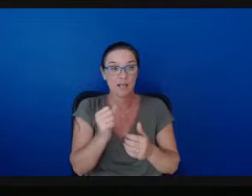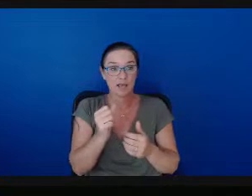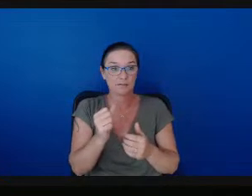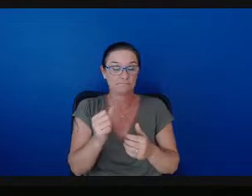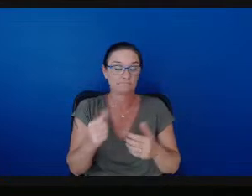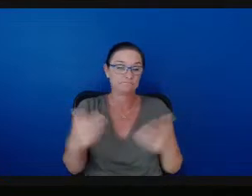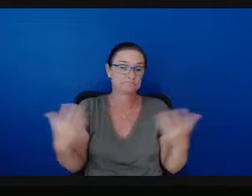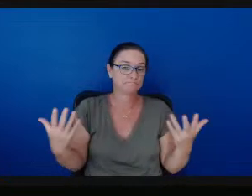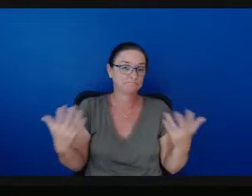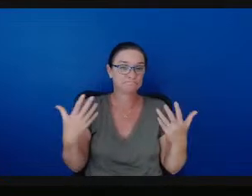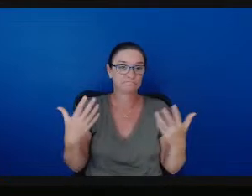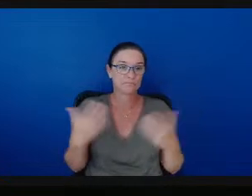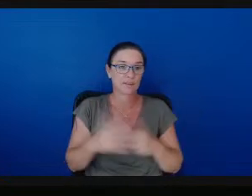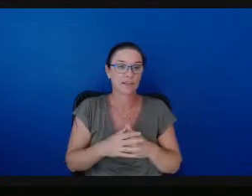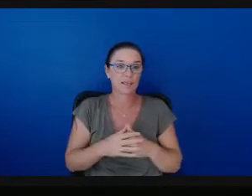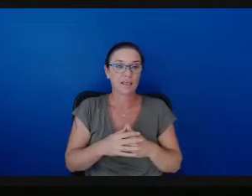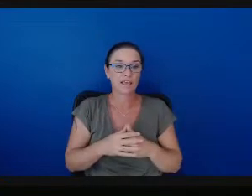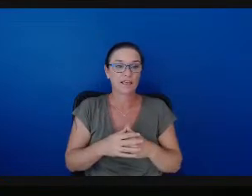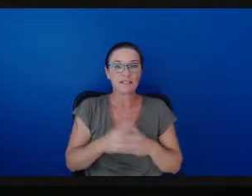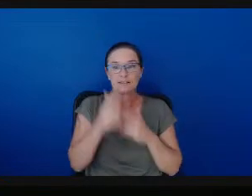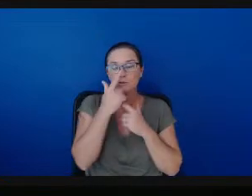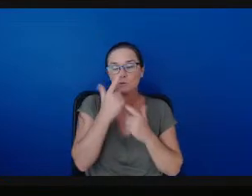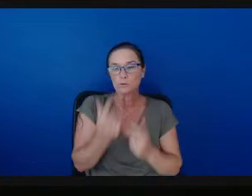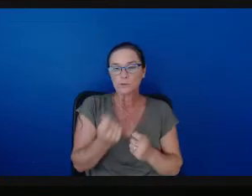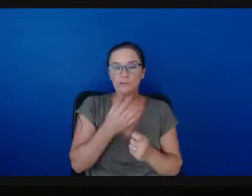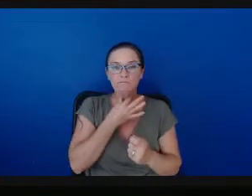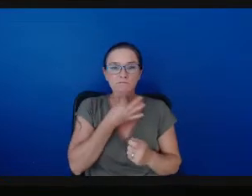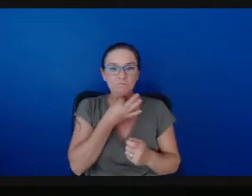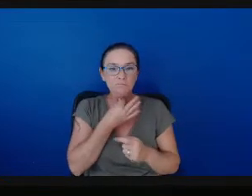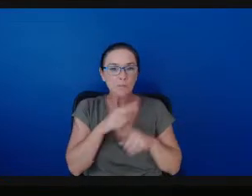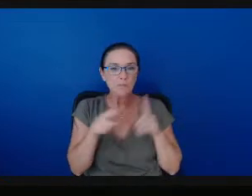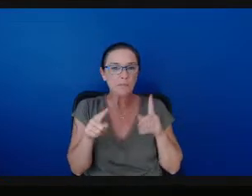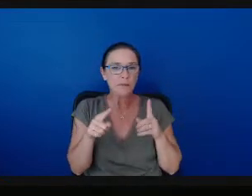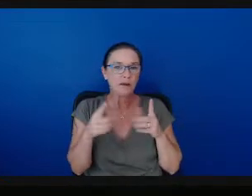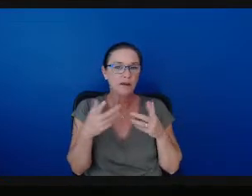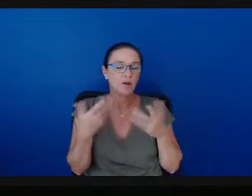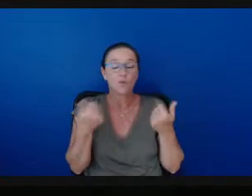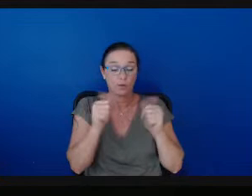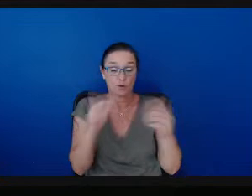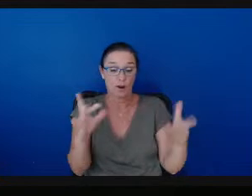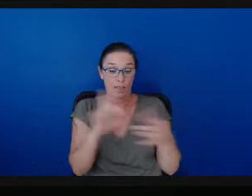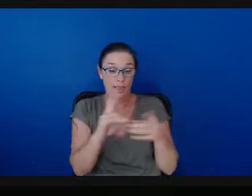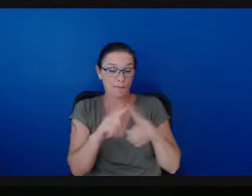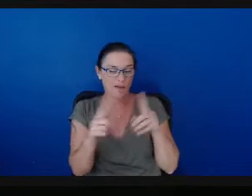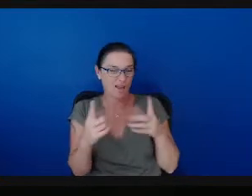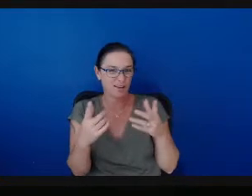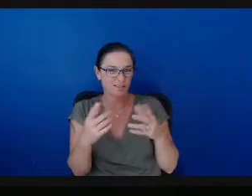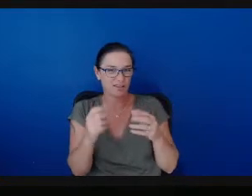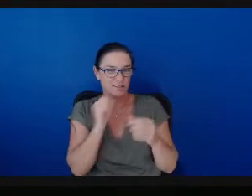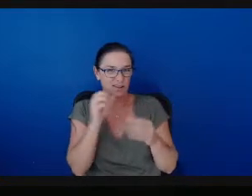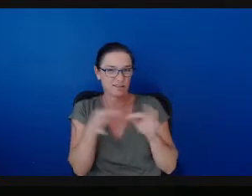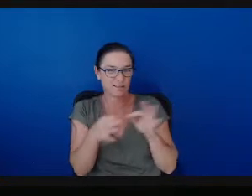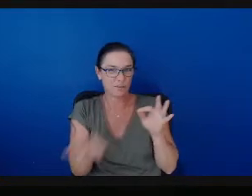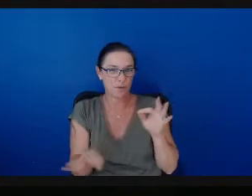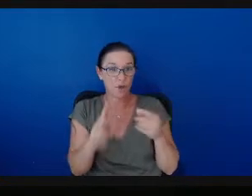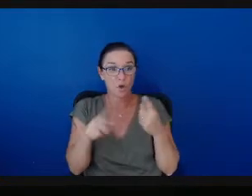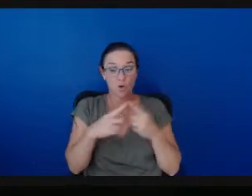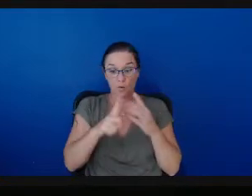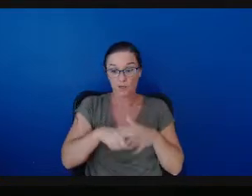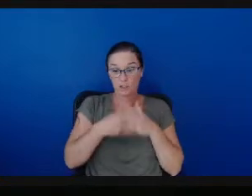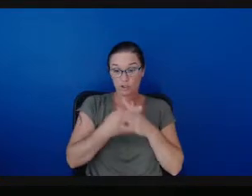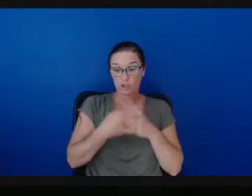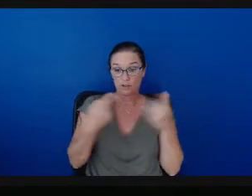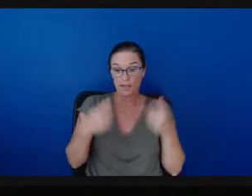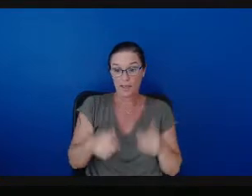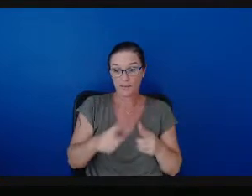happening either way. It's kind of a curiosity. We try to link it together, but it's nothing so simple and obvious that when it starts happening that we see the eruption